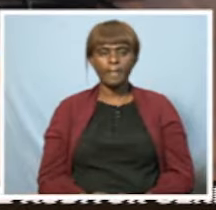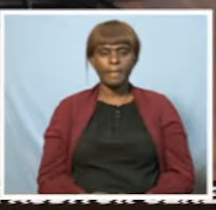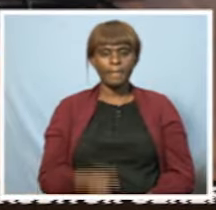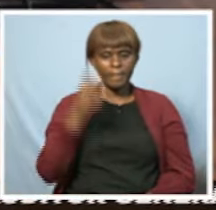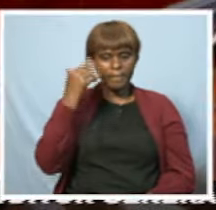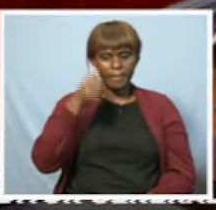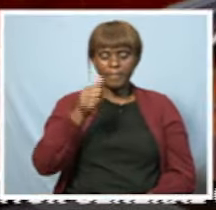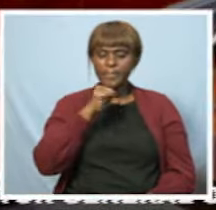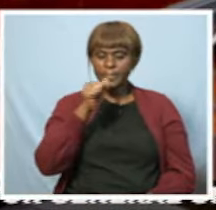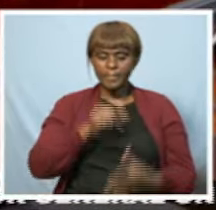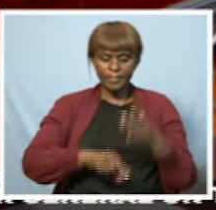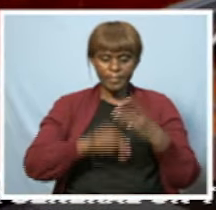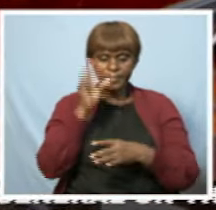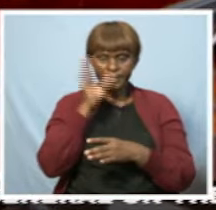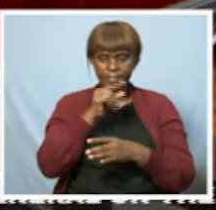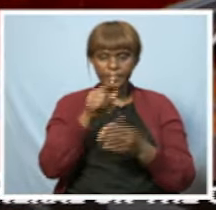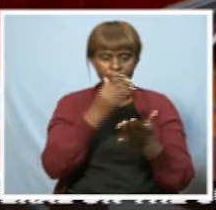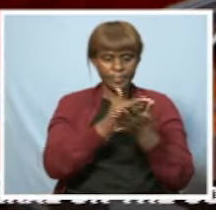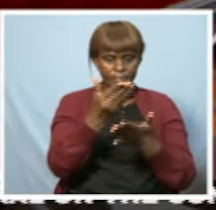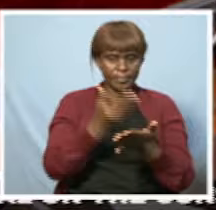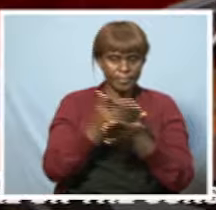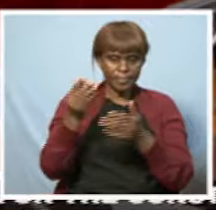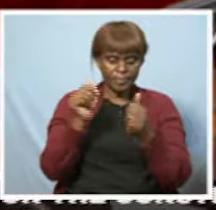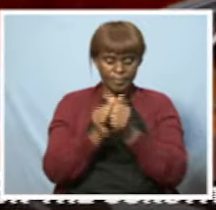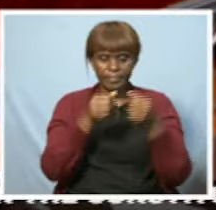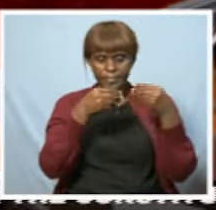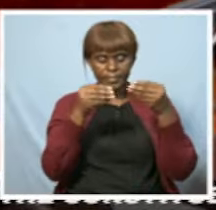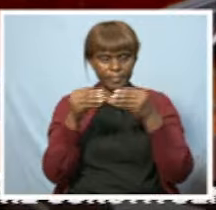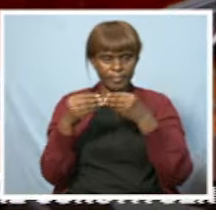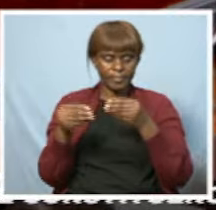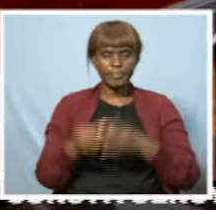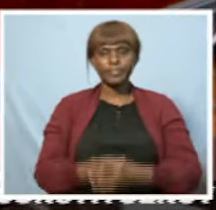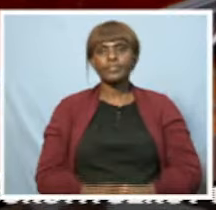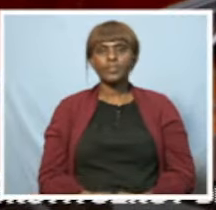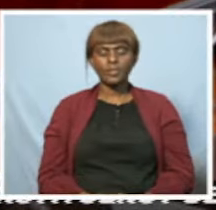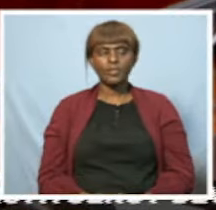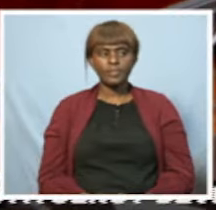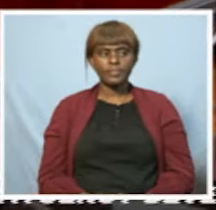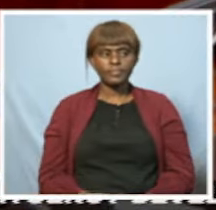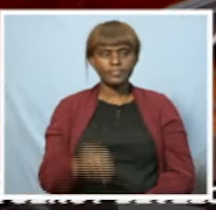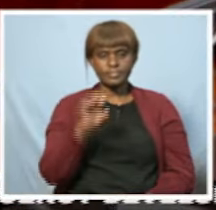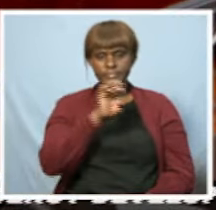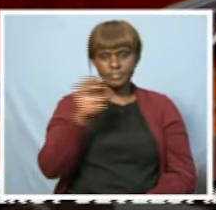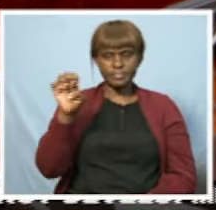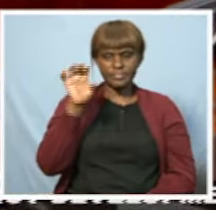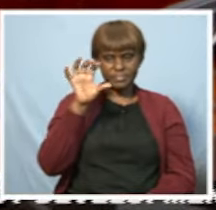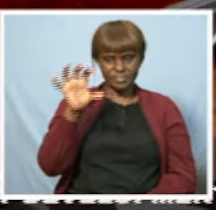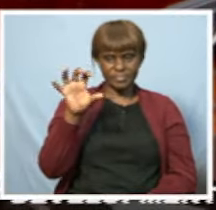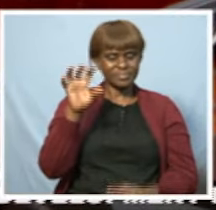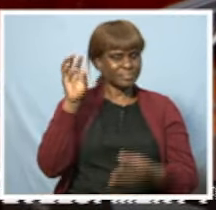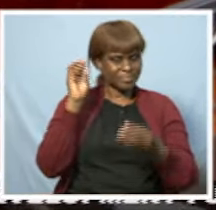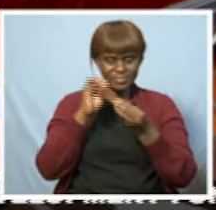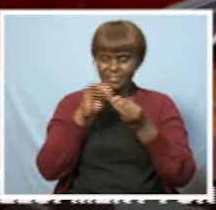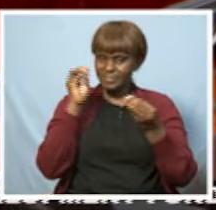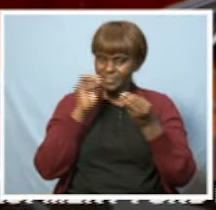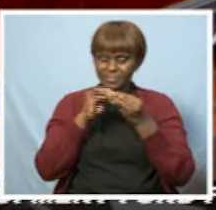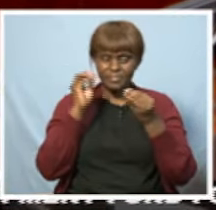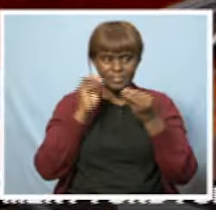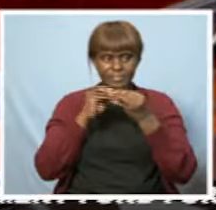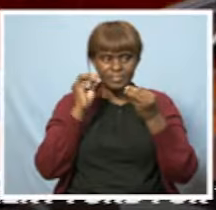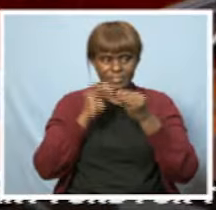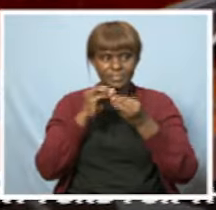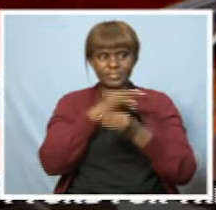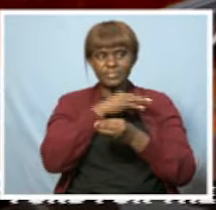you fund the buying and selling part? Eastern Province is predominantly